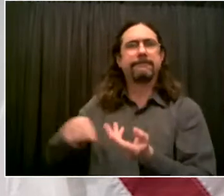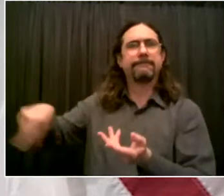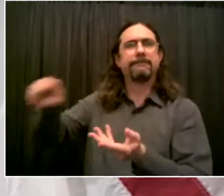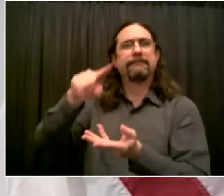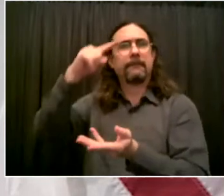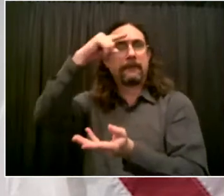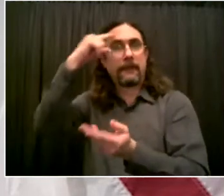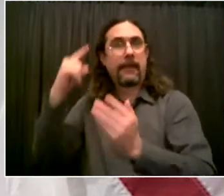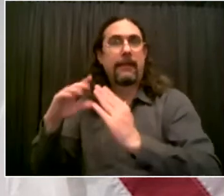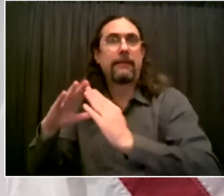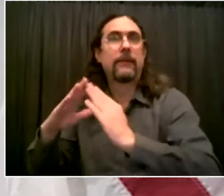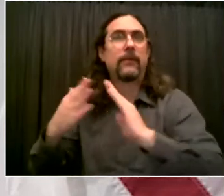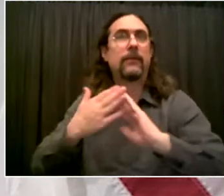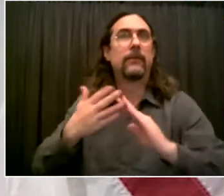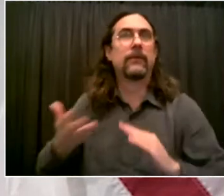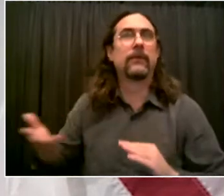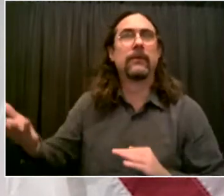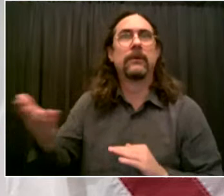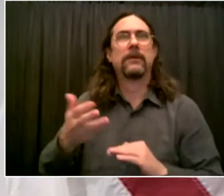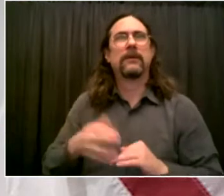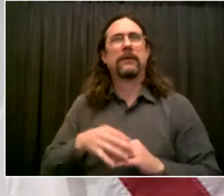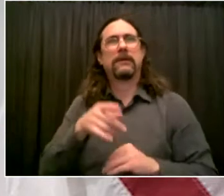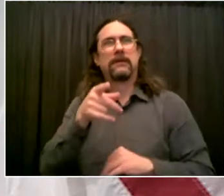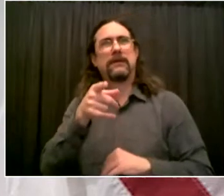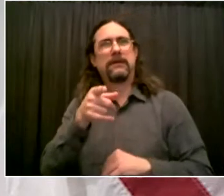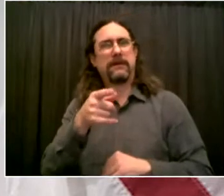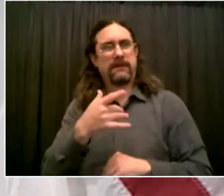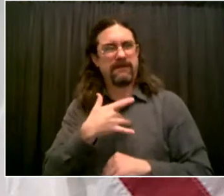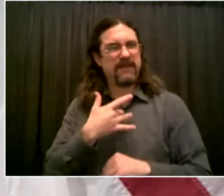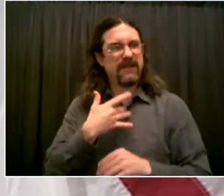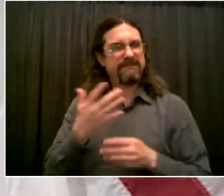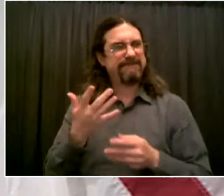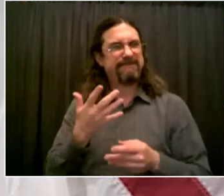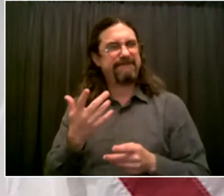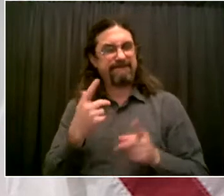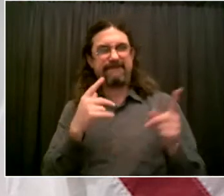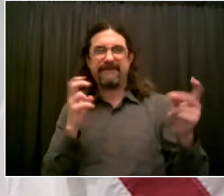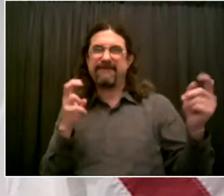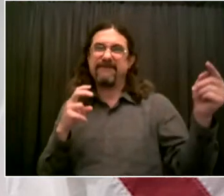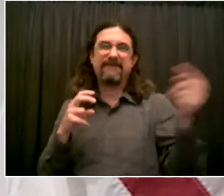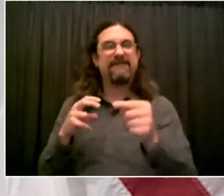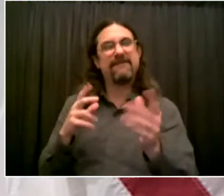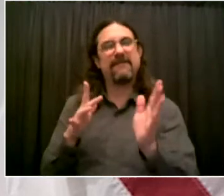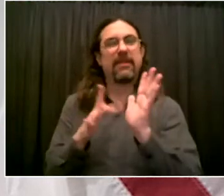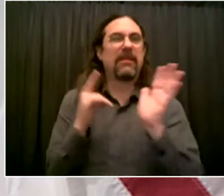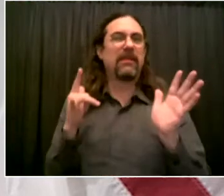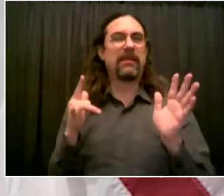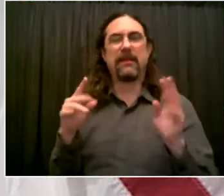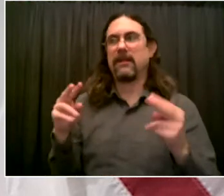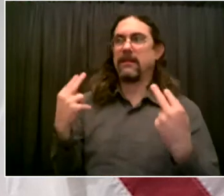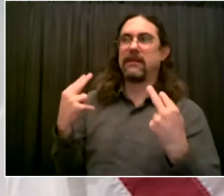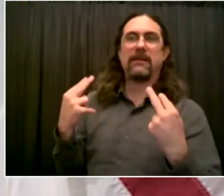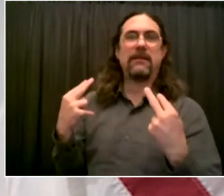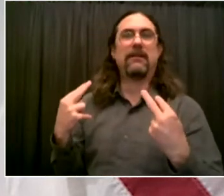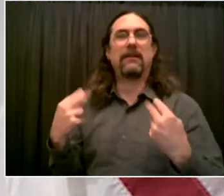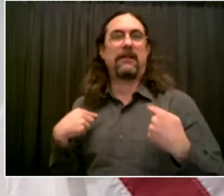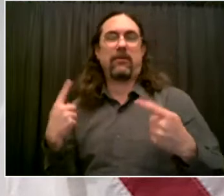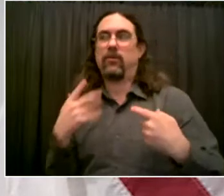Well, I'd say it more broadly. I think the question here is how we get to the